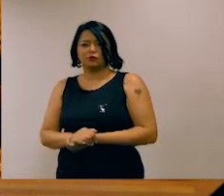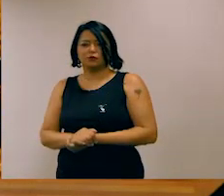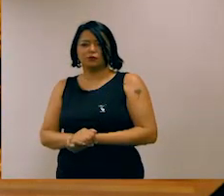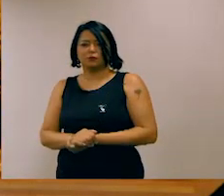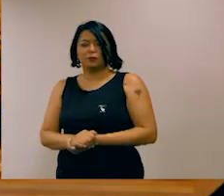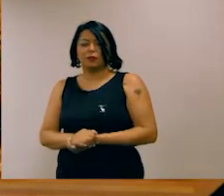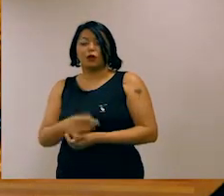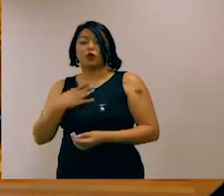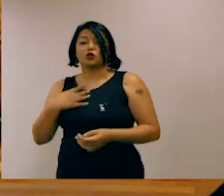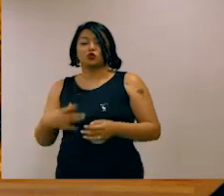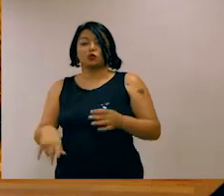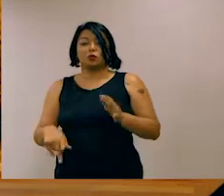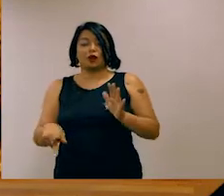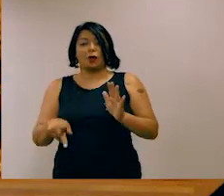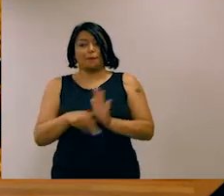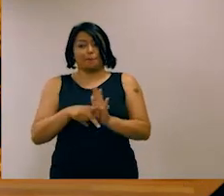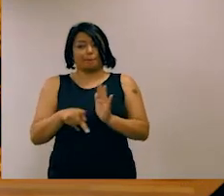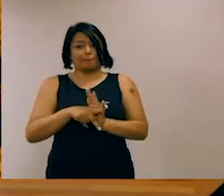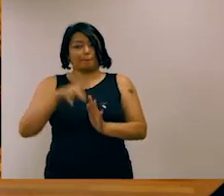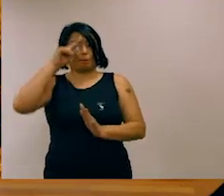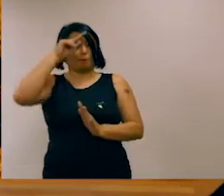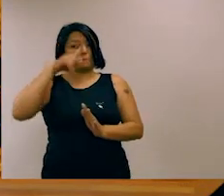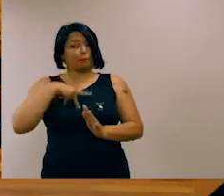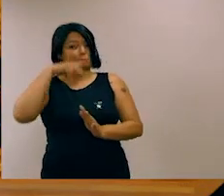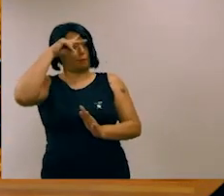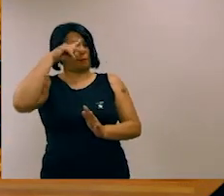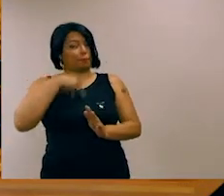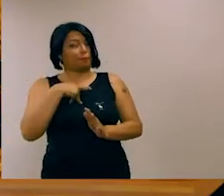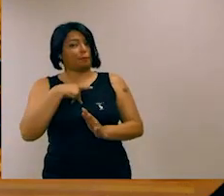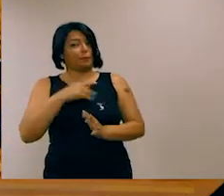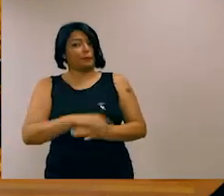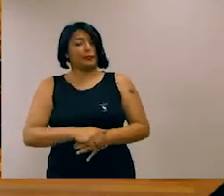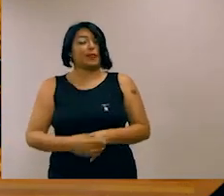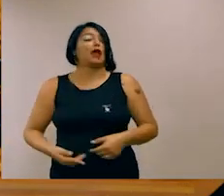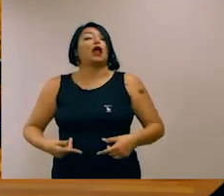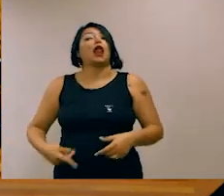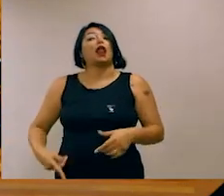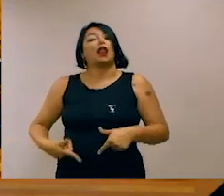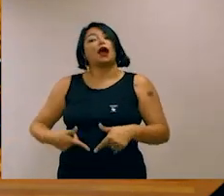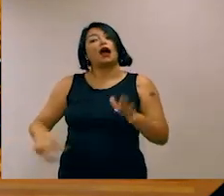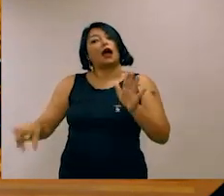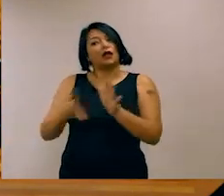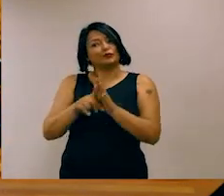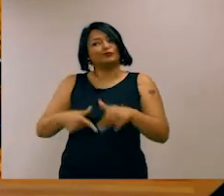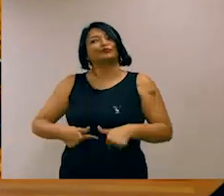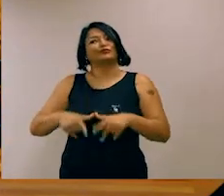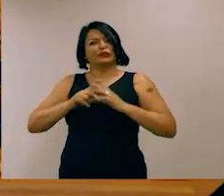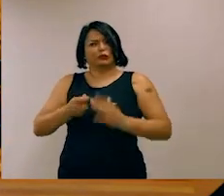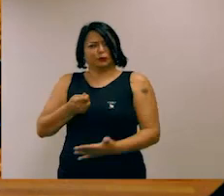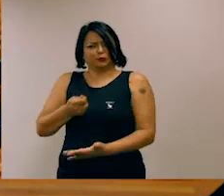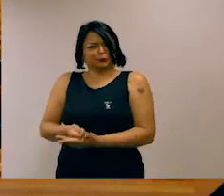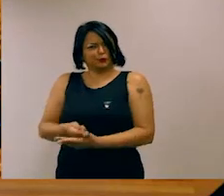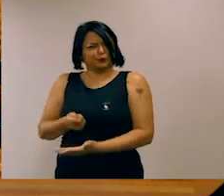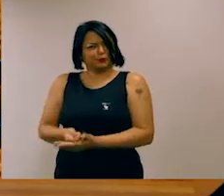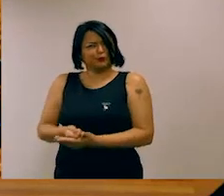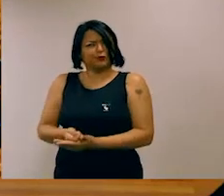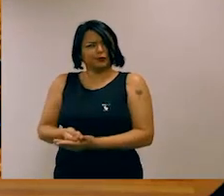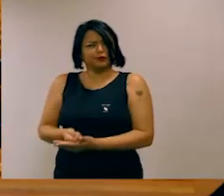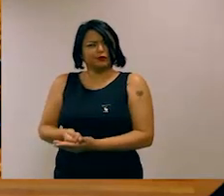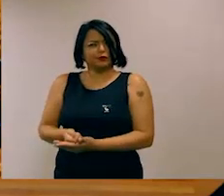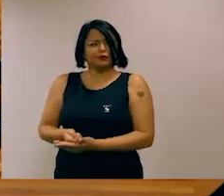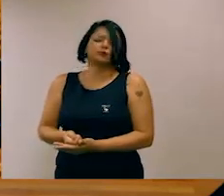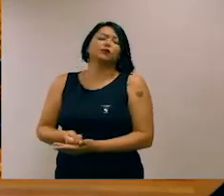in Israel. And this is why I'm trying to show, like in transportation, all the data that we analyze was